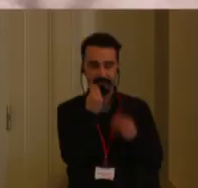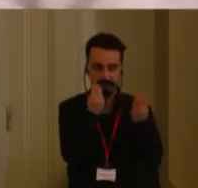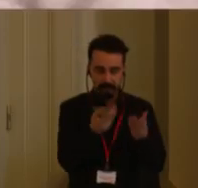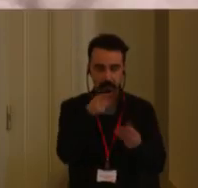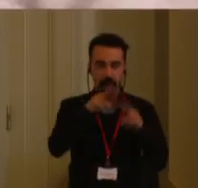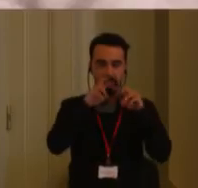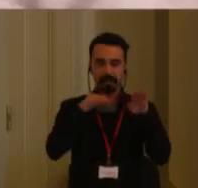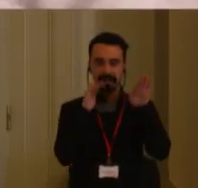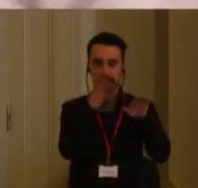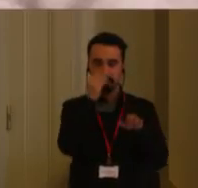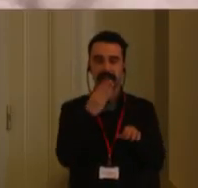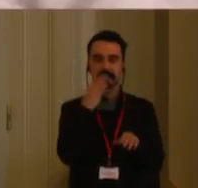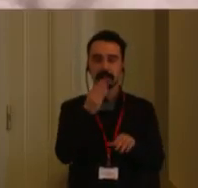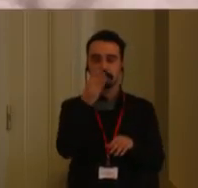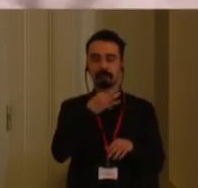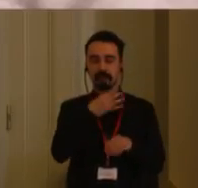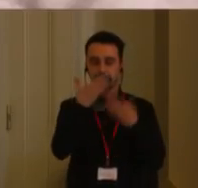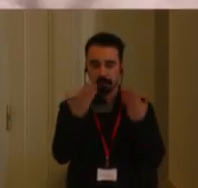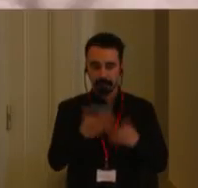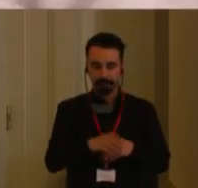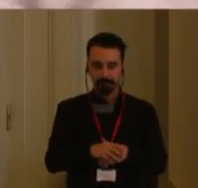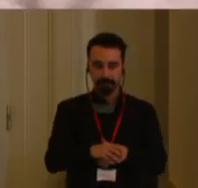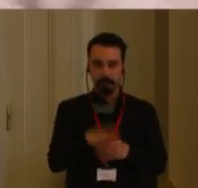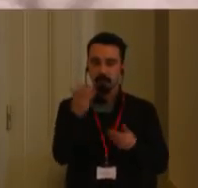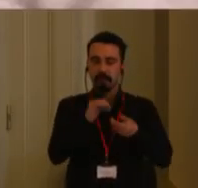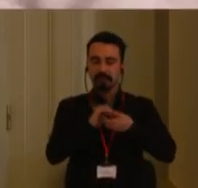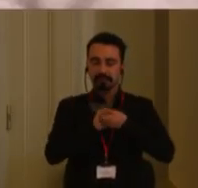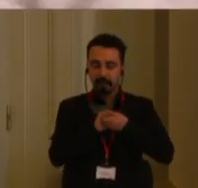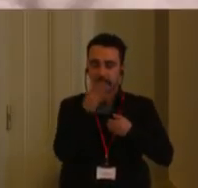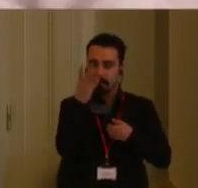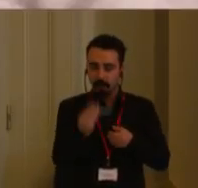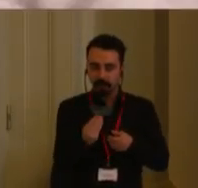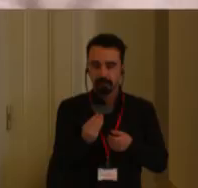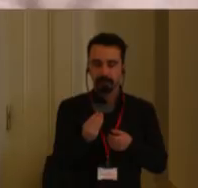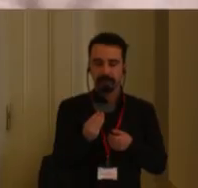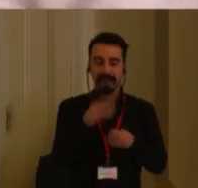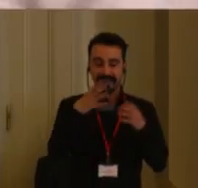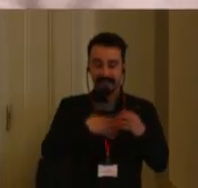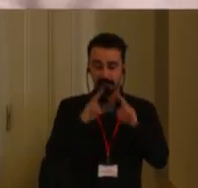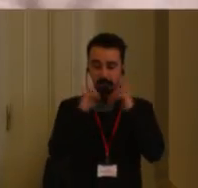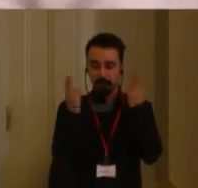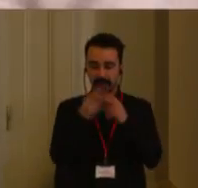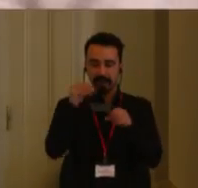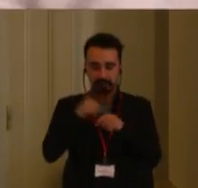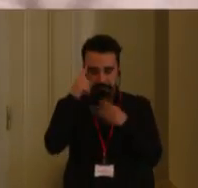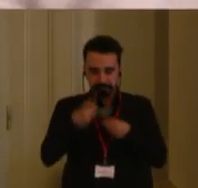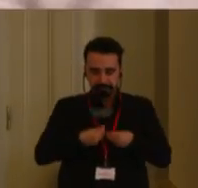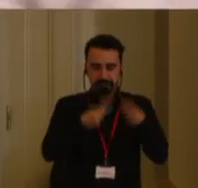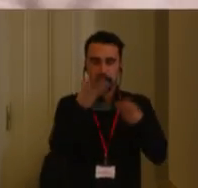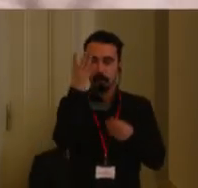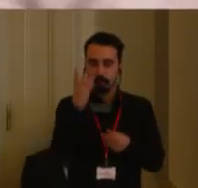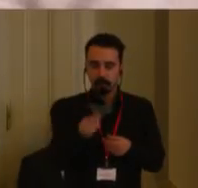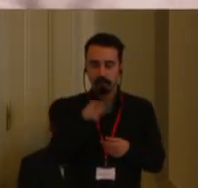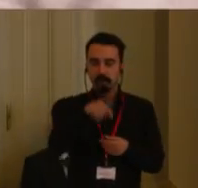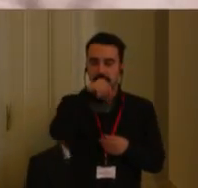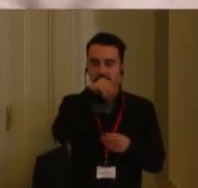for opening up their lives and providing an insight into their world. We trust this report will prompt this discussion, and we look